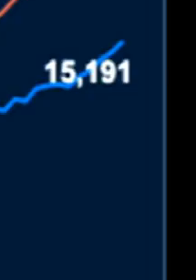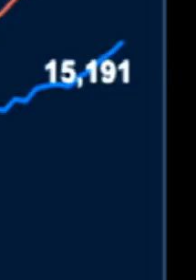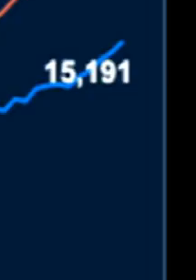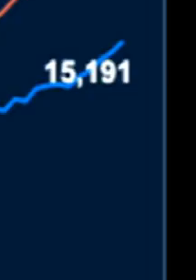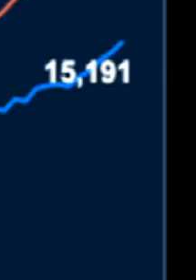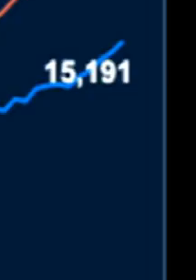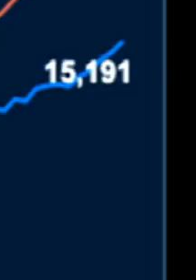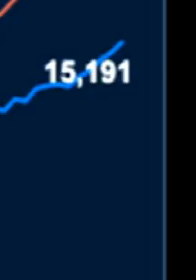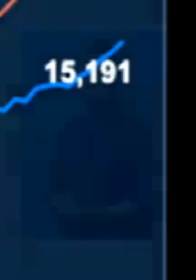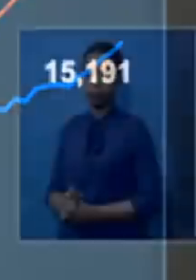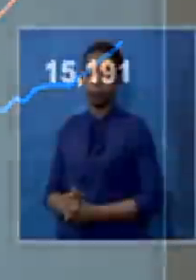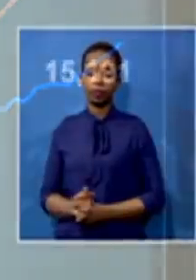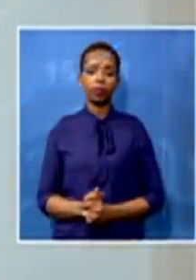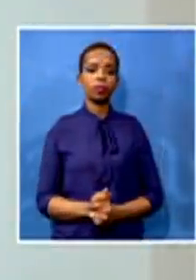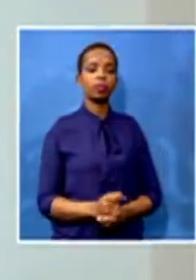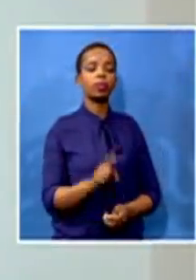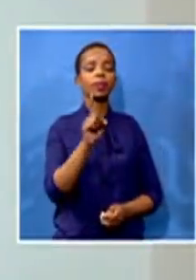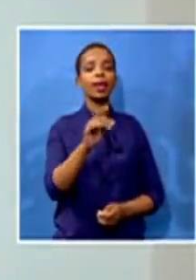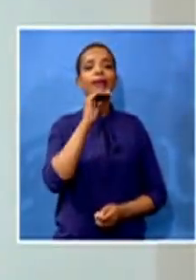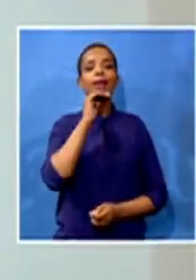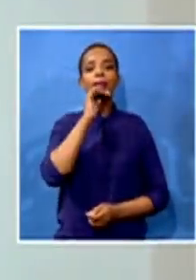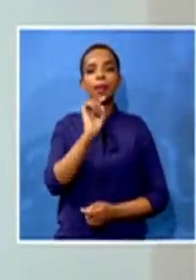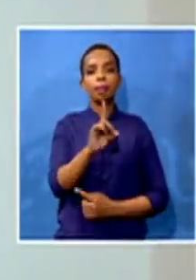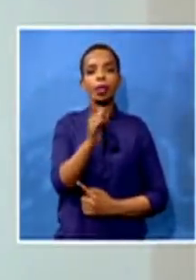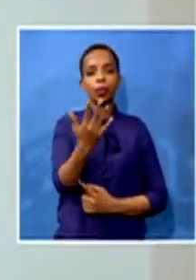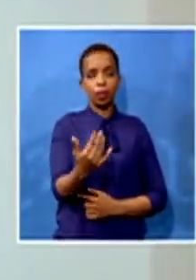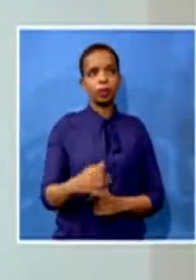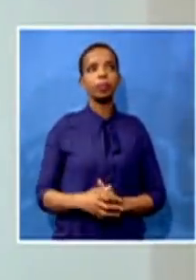what it means is that as much as we have